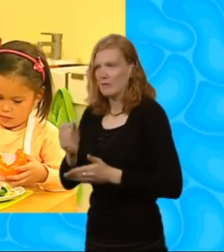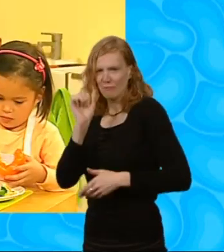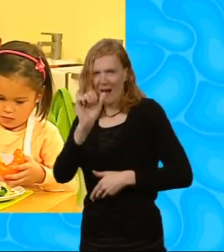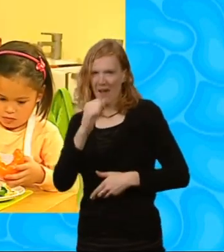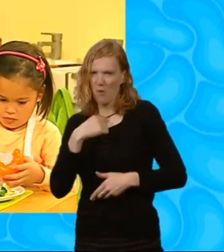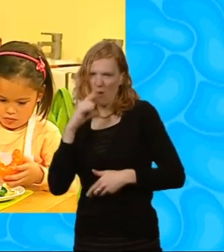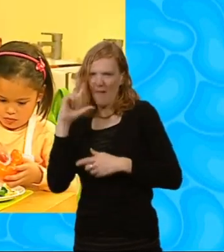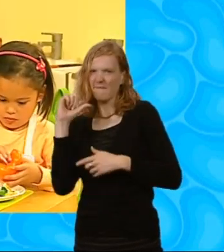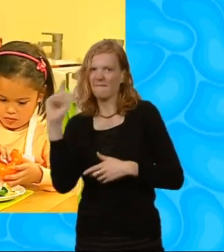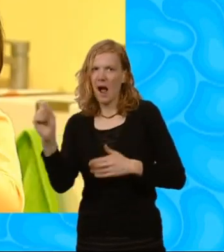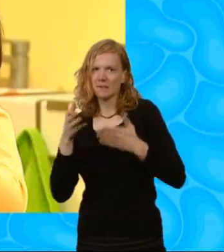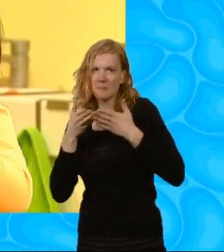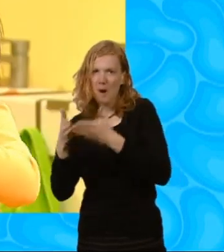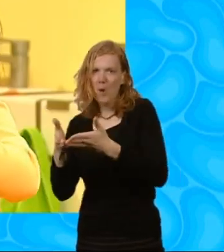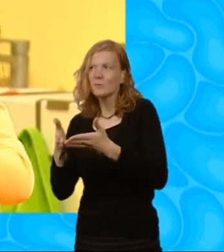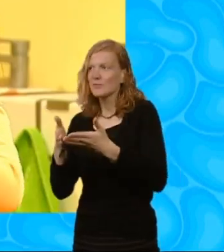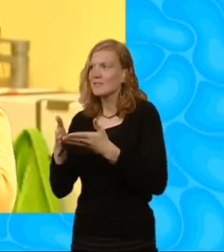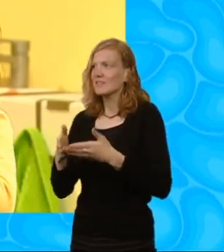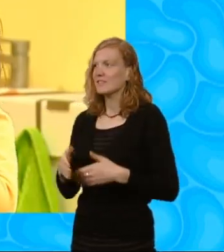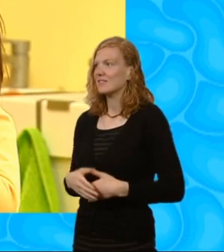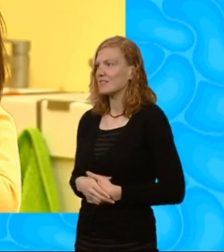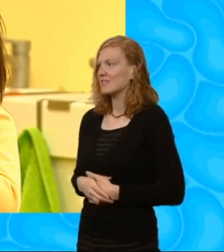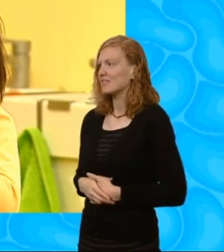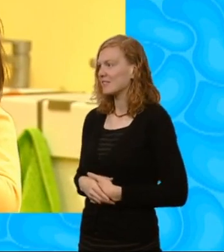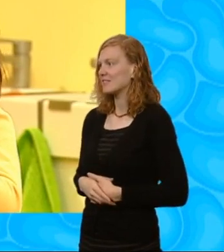looks like a speedboat if you don't rip it.